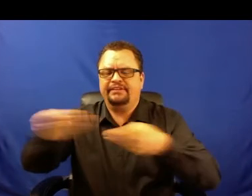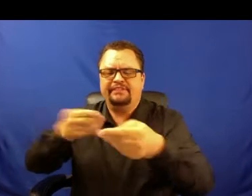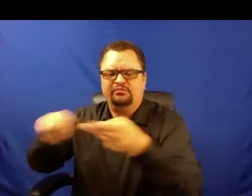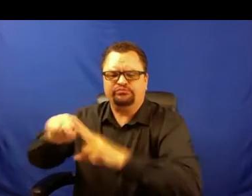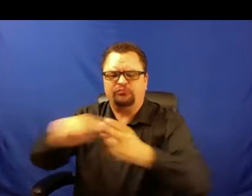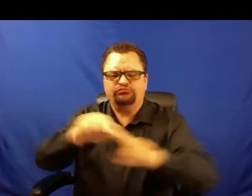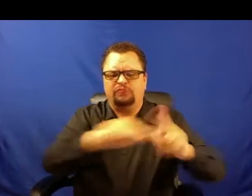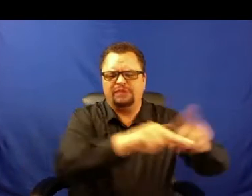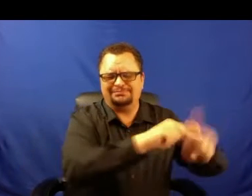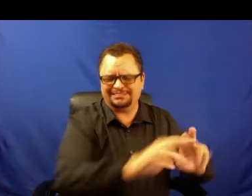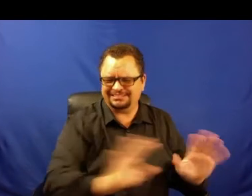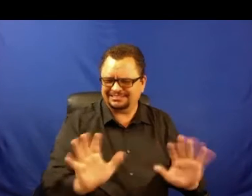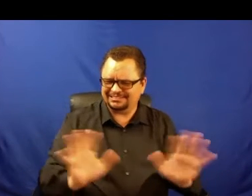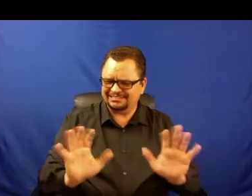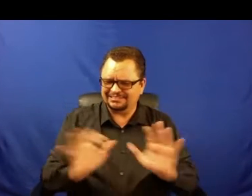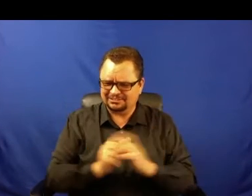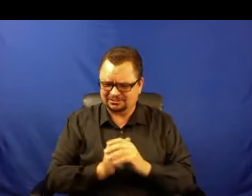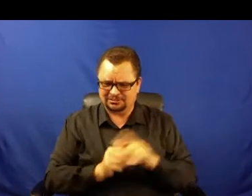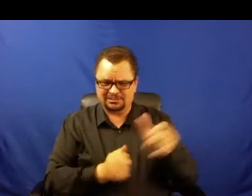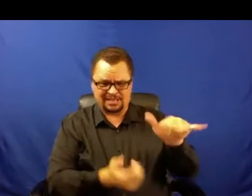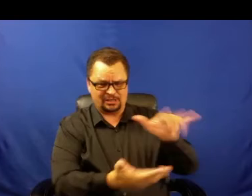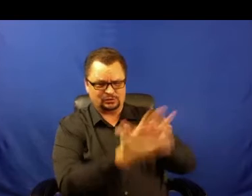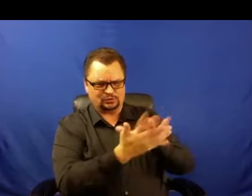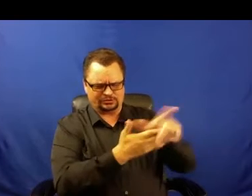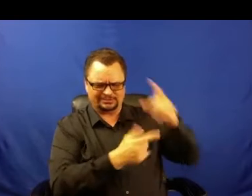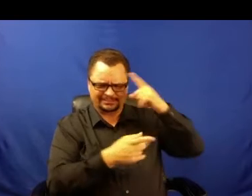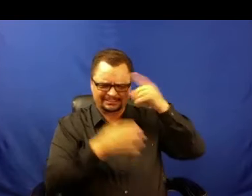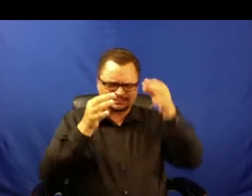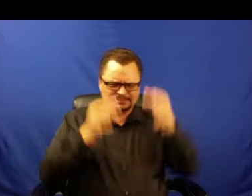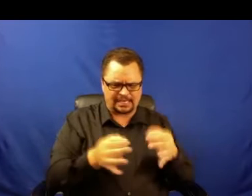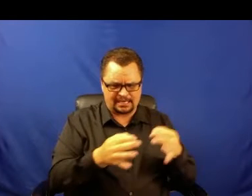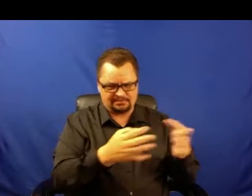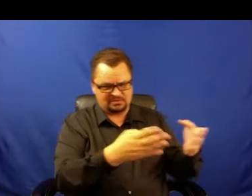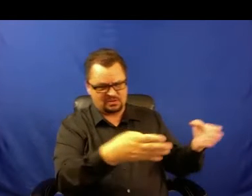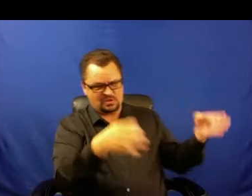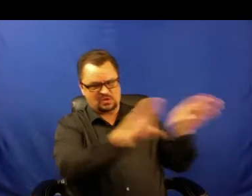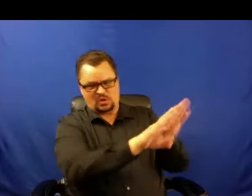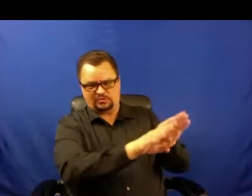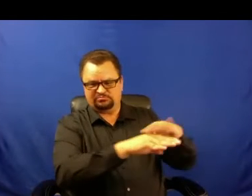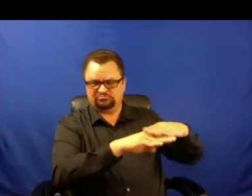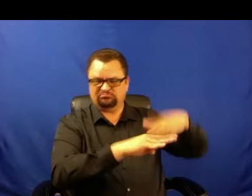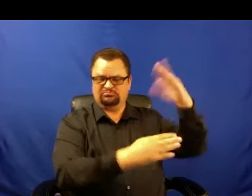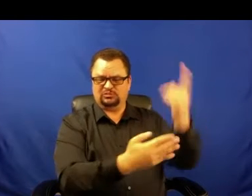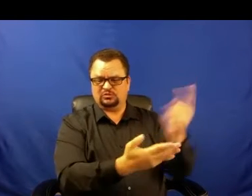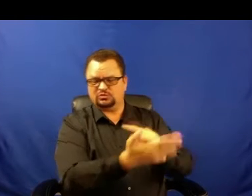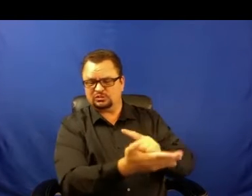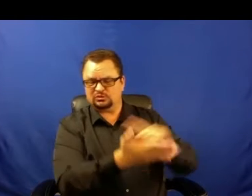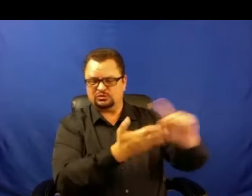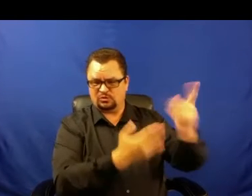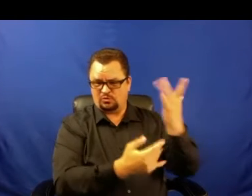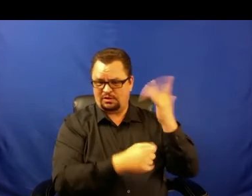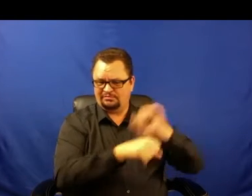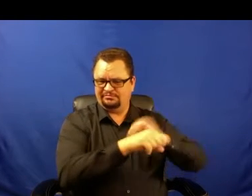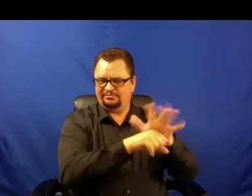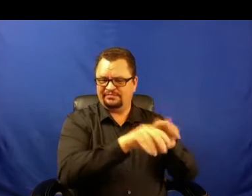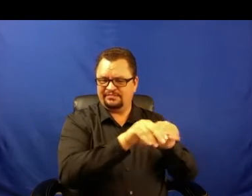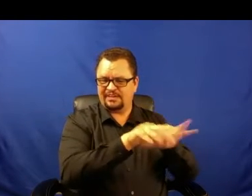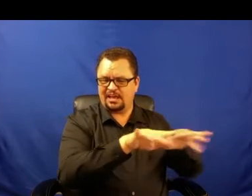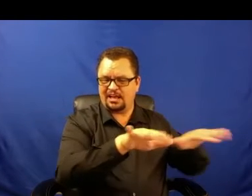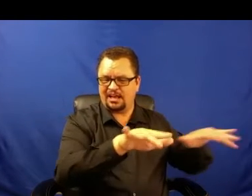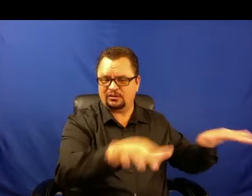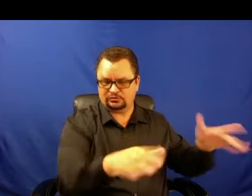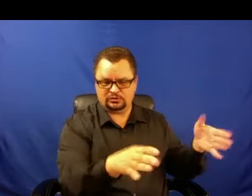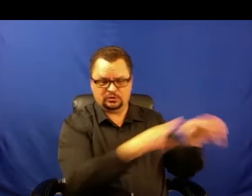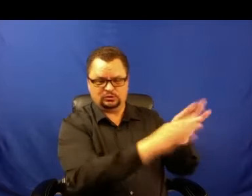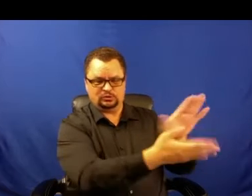beginning of their outbreak are resolving their outbreaks a lot sooner than facilities that choose not to. We're also identifying that